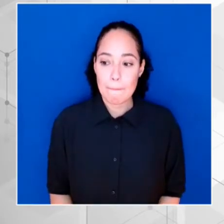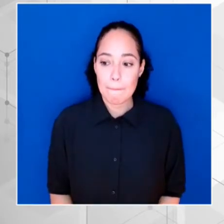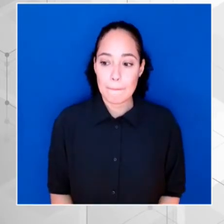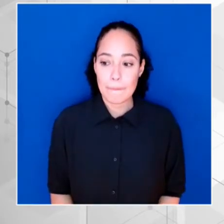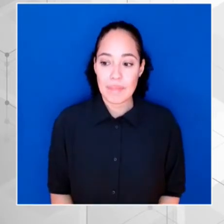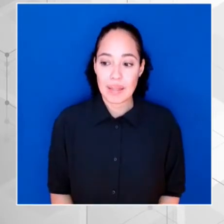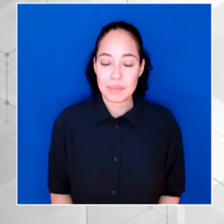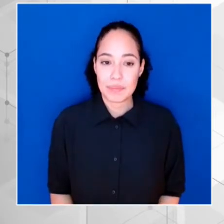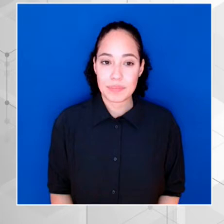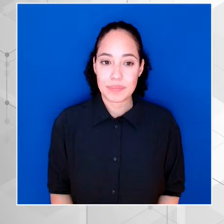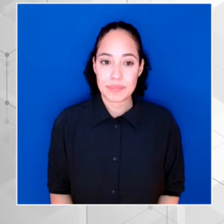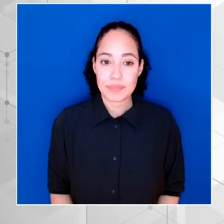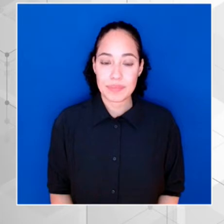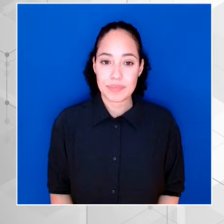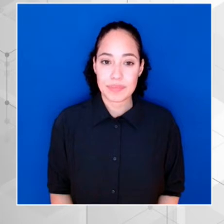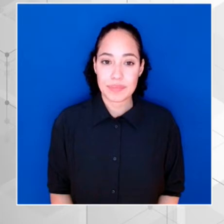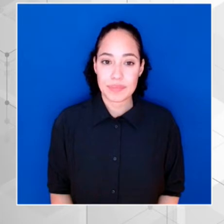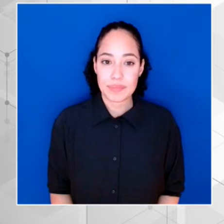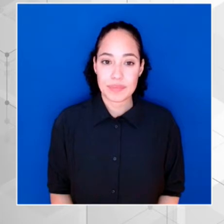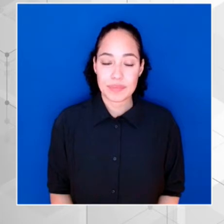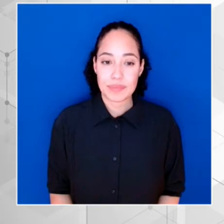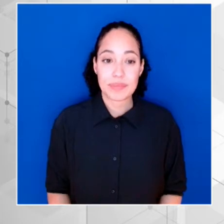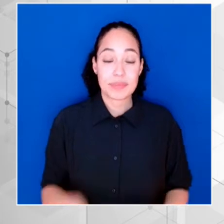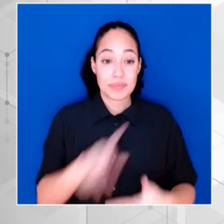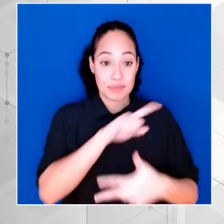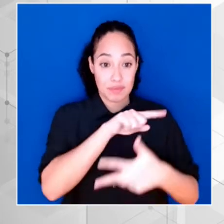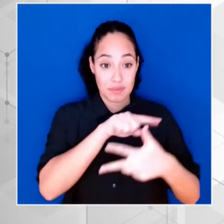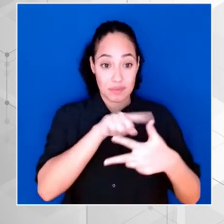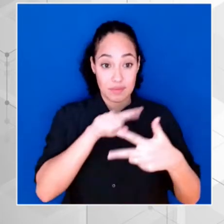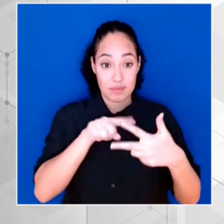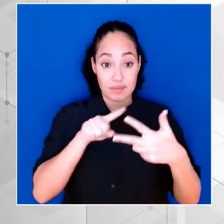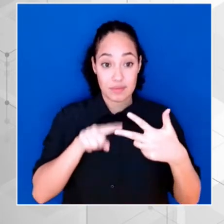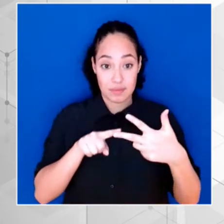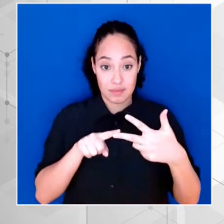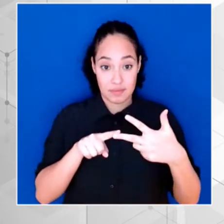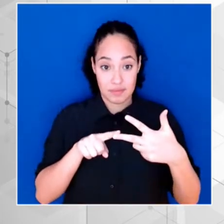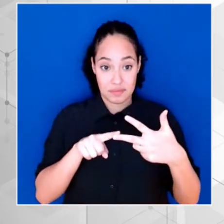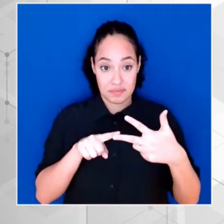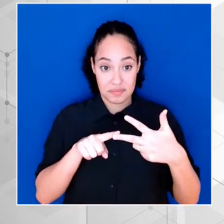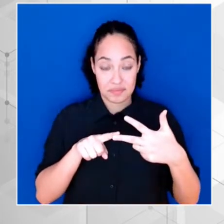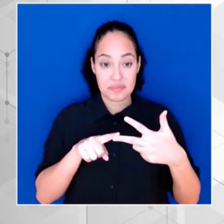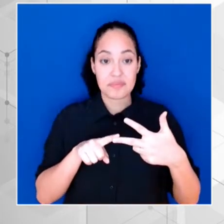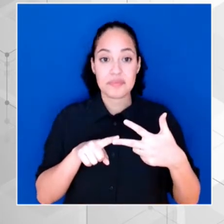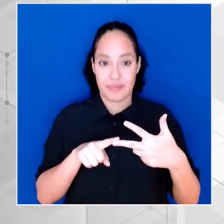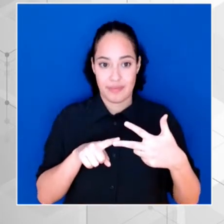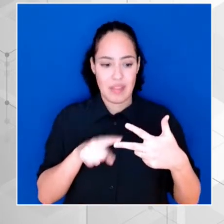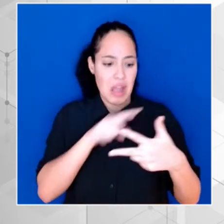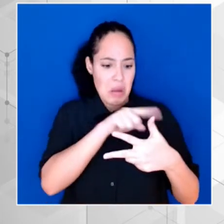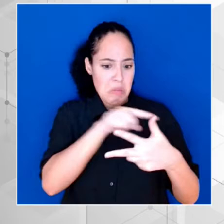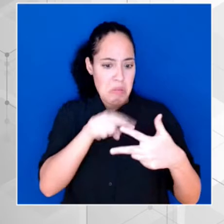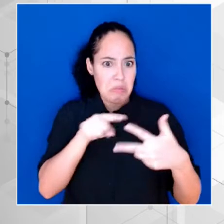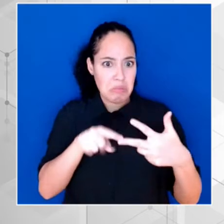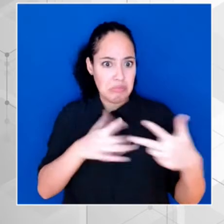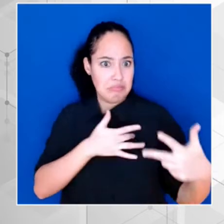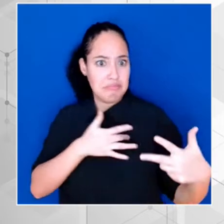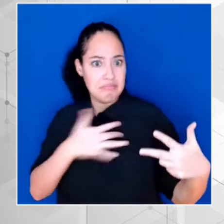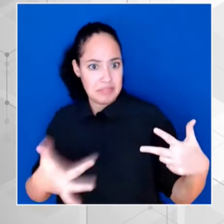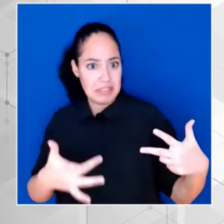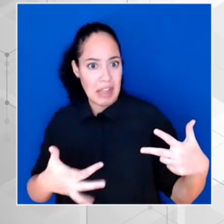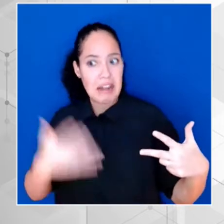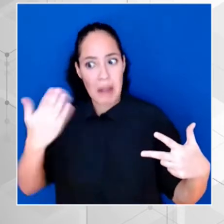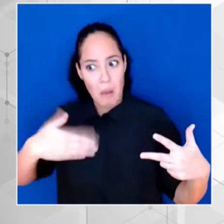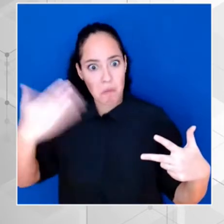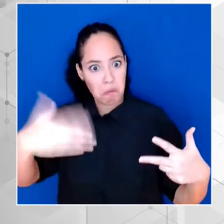There are 3 core areas that I want to dive into briefly. 3 things that most of us do every day. And you can see here,